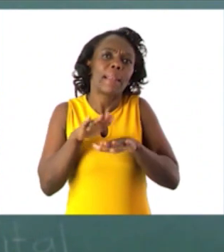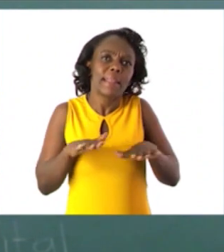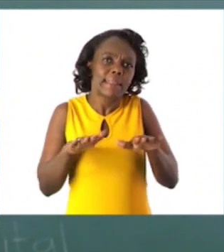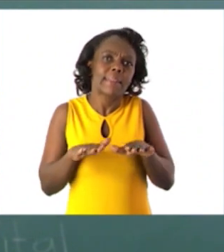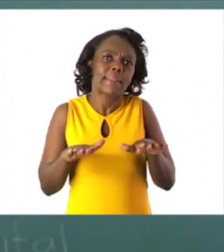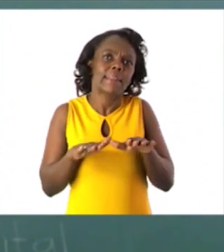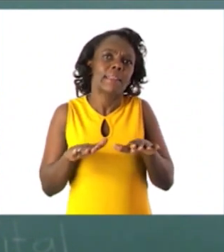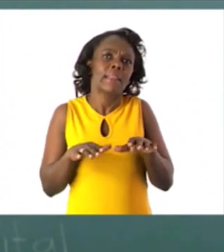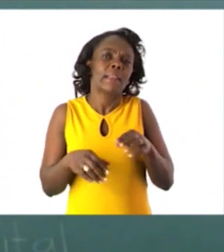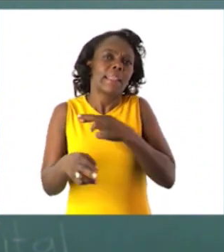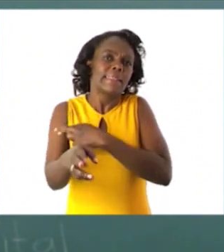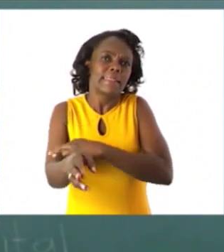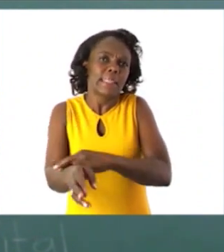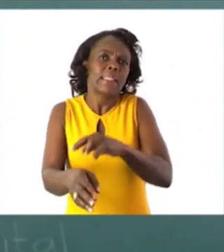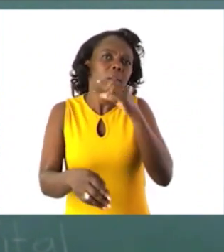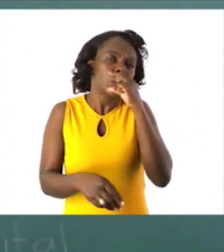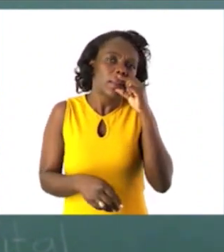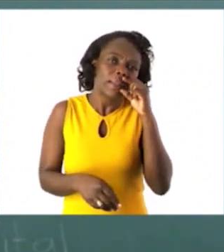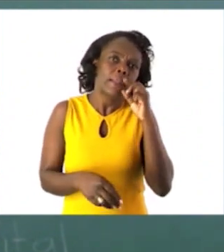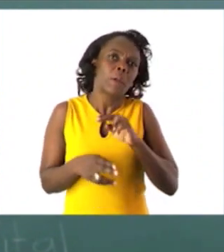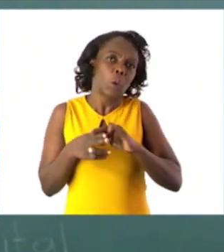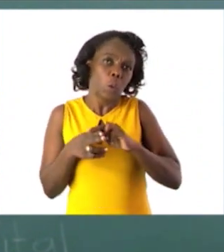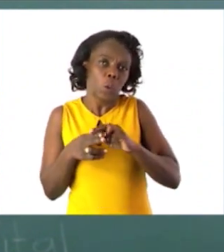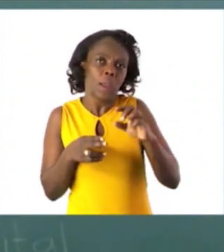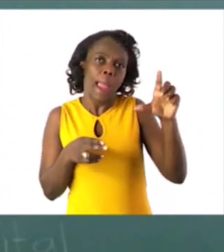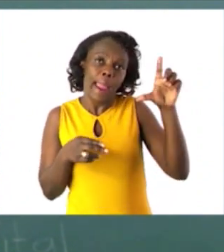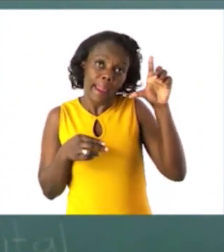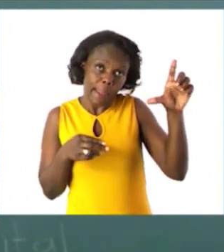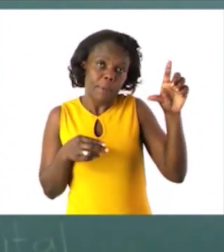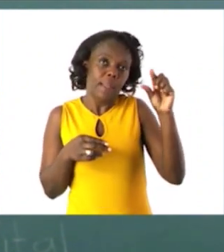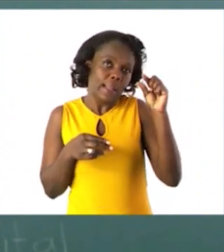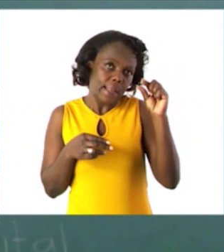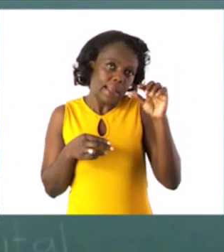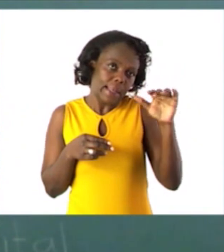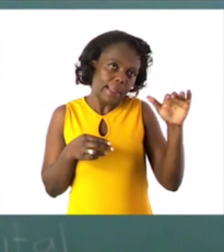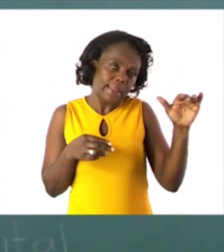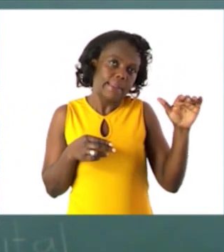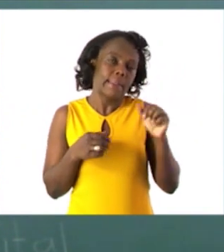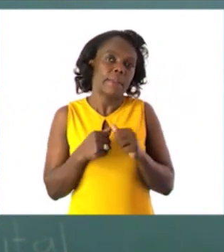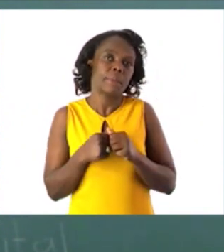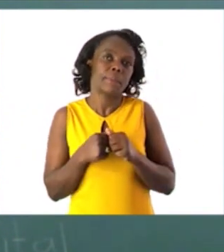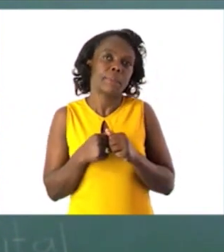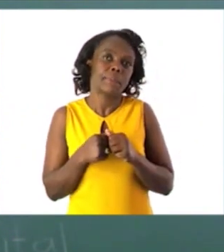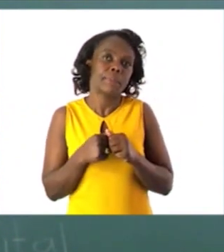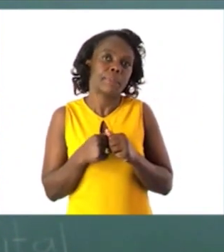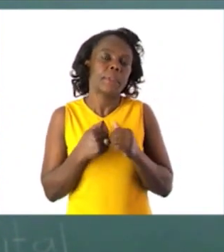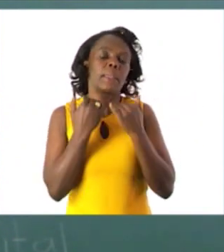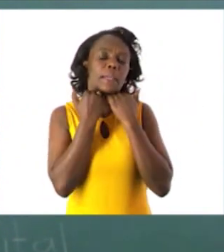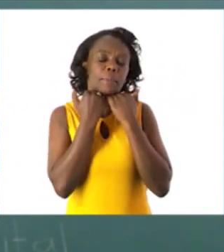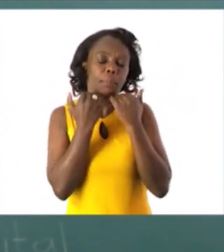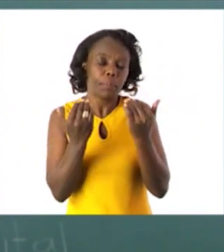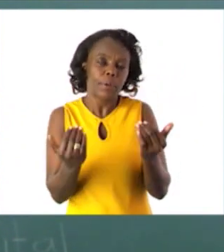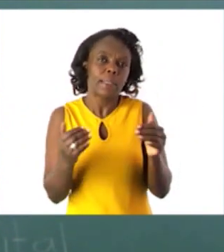the street names, we use capital letters. Names of rivers, names of all the important places